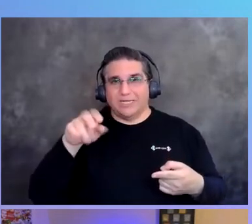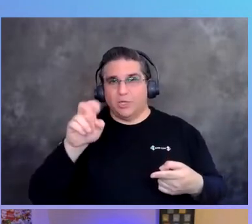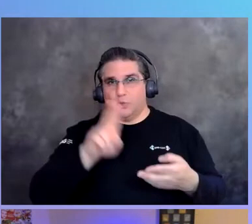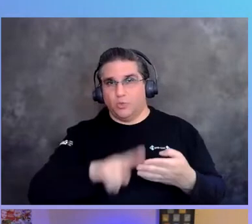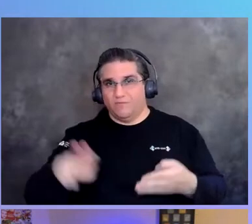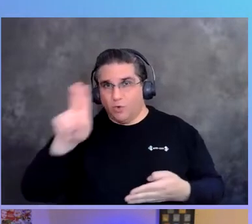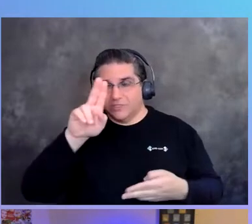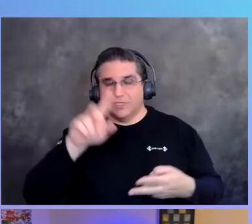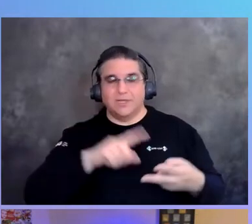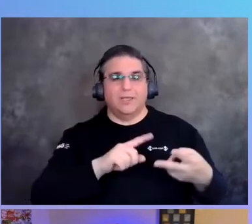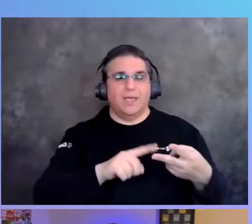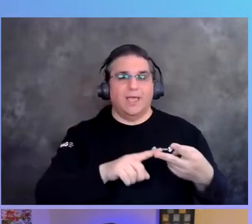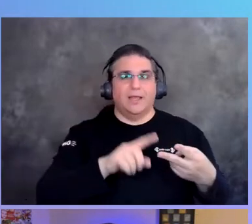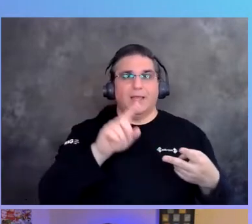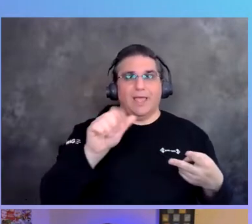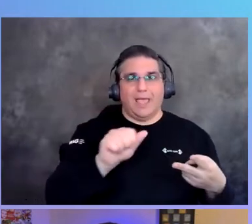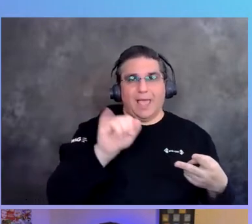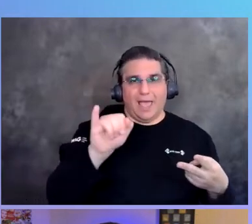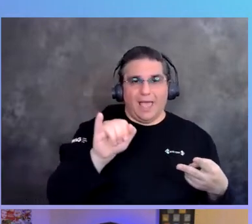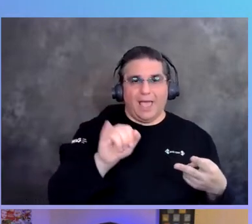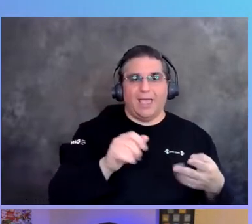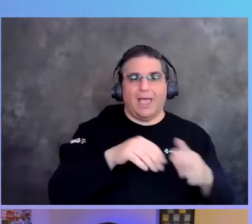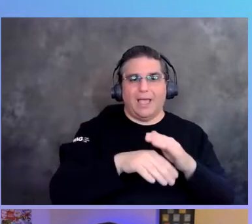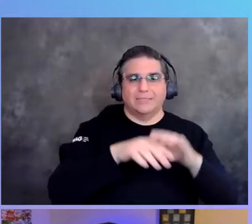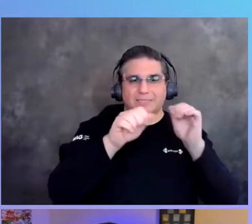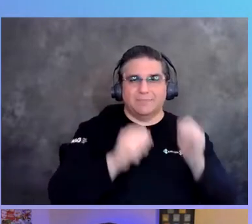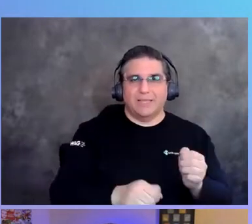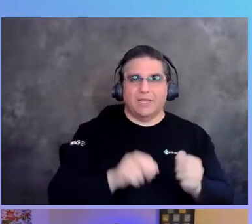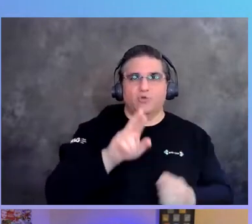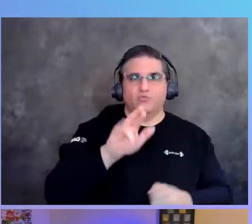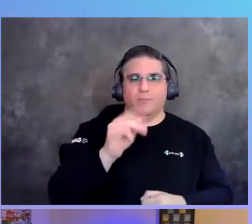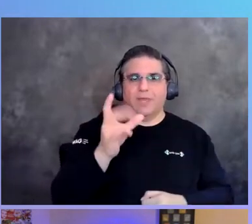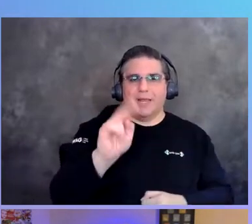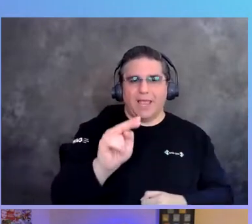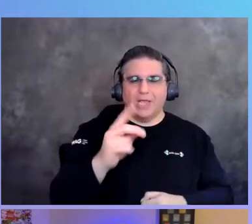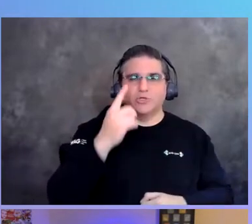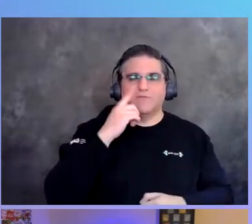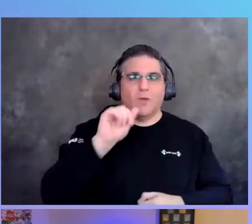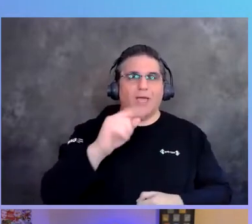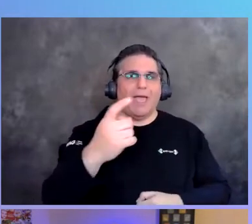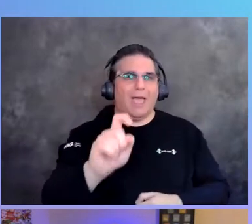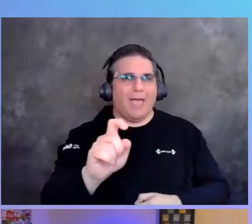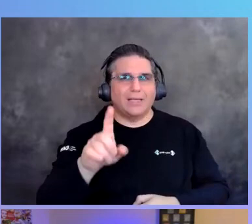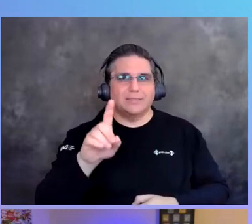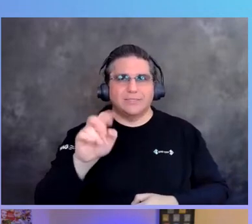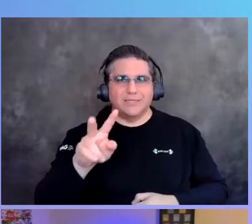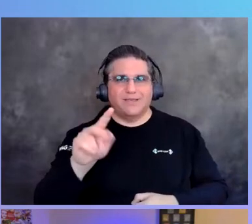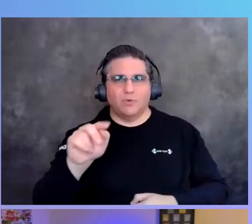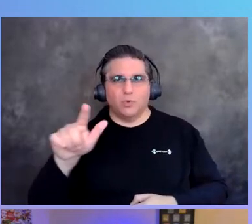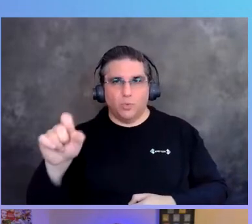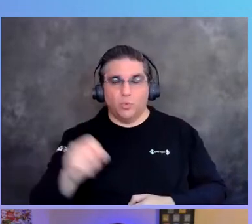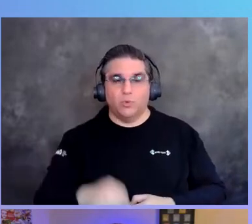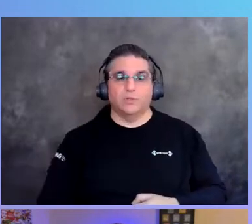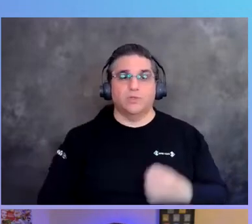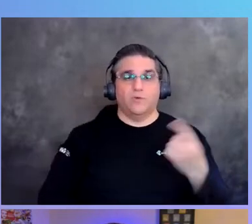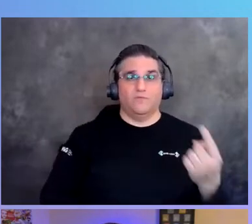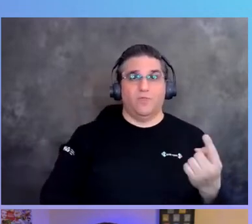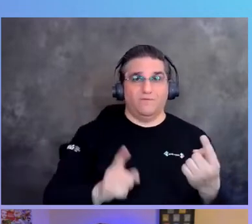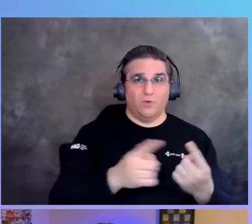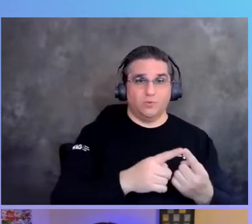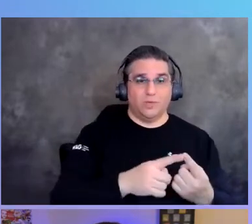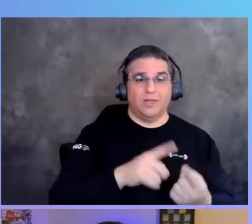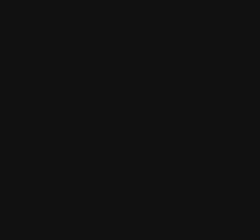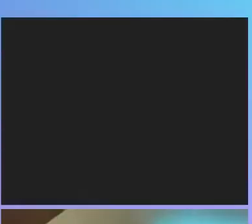Deque's AI Accessibility Remediation Assistant for Axe Dev Tools. And to discuss Axe Advisor for the very first time, I'm passing to